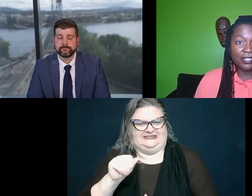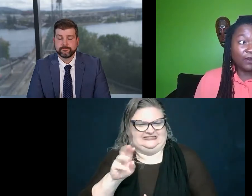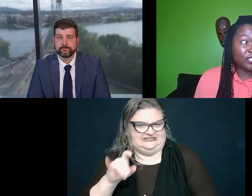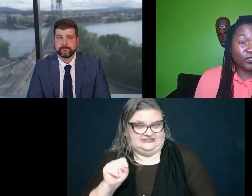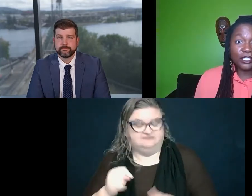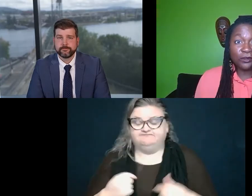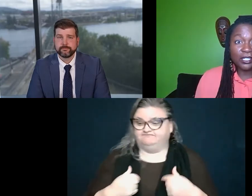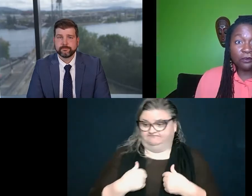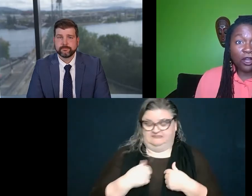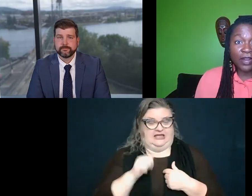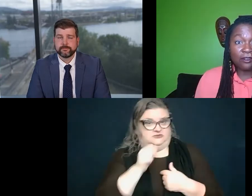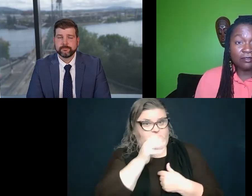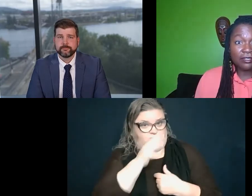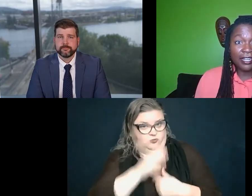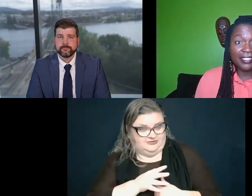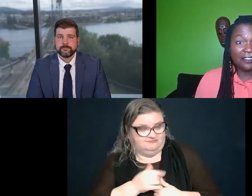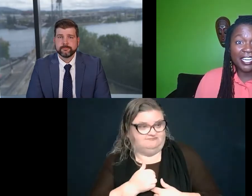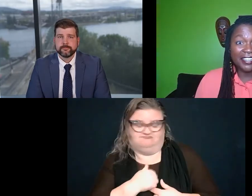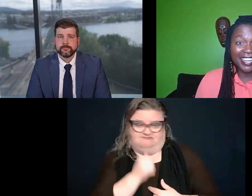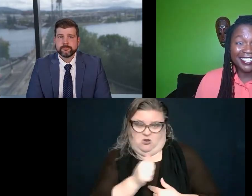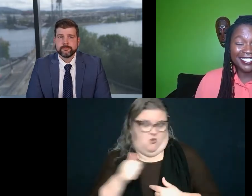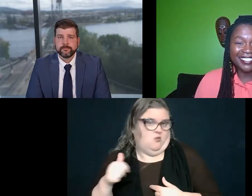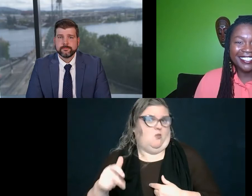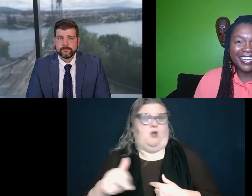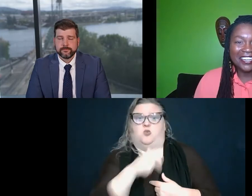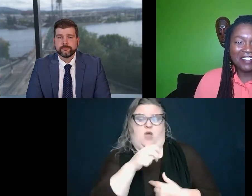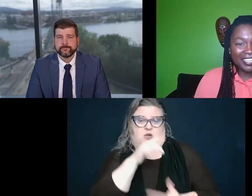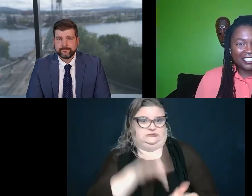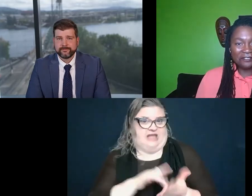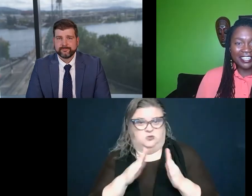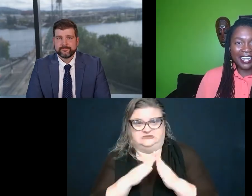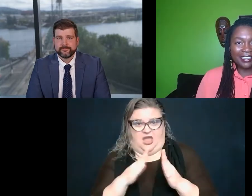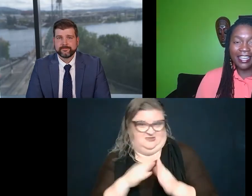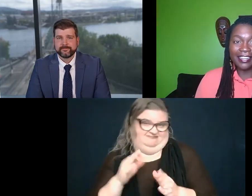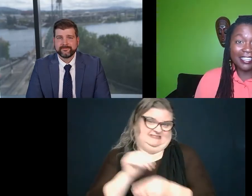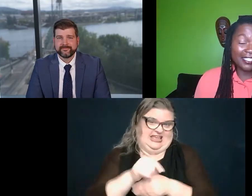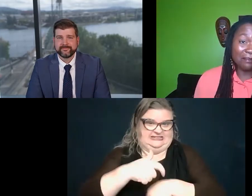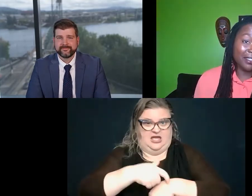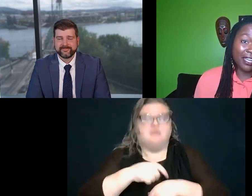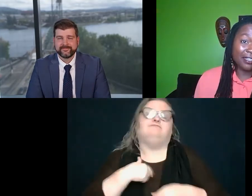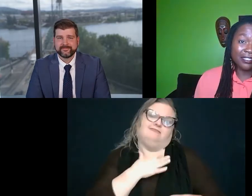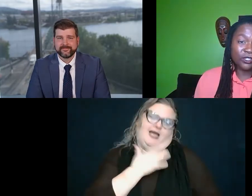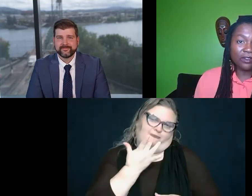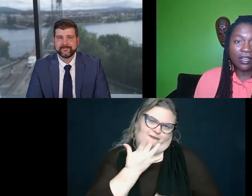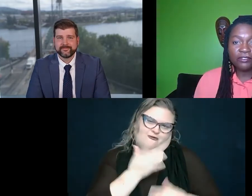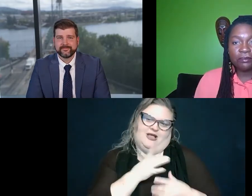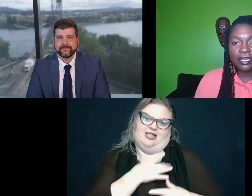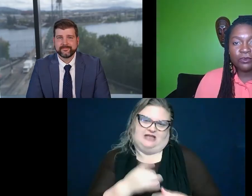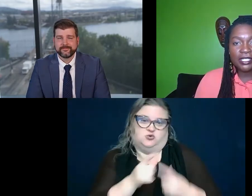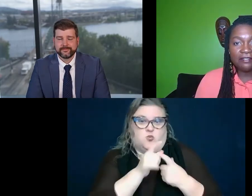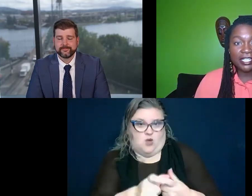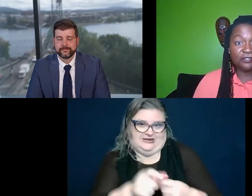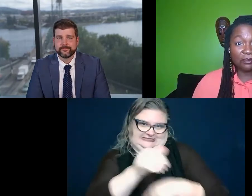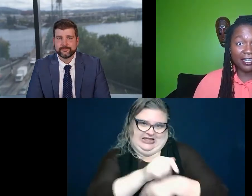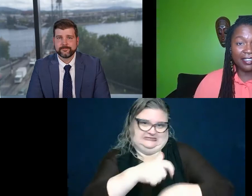are times when, you know, I certainly don't walk around downtown at night. I like to run at night, and it's not something that I get to do very